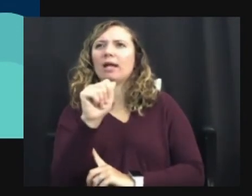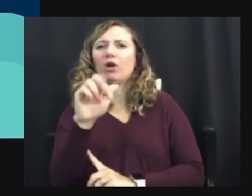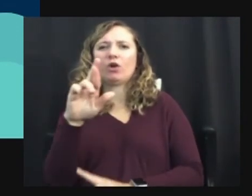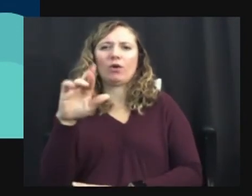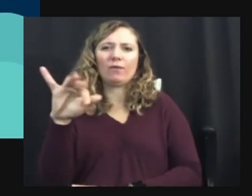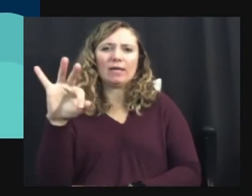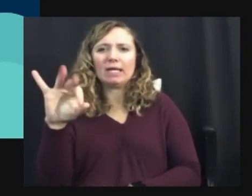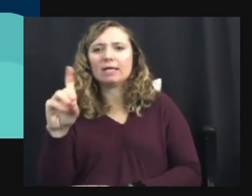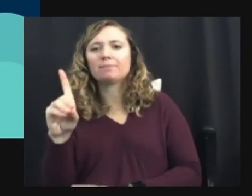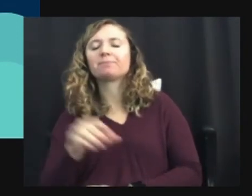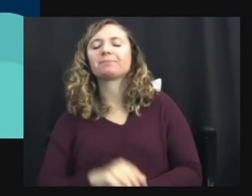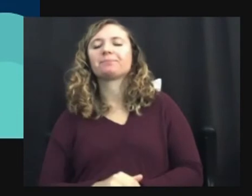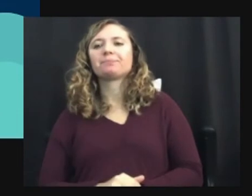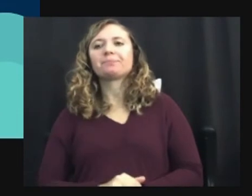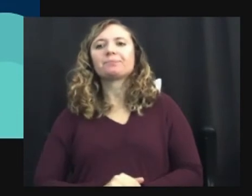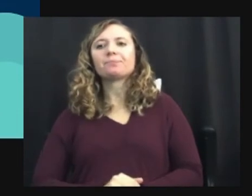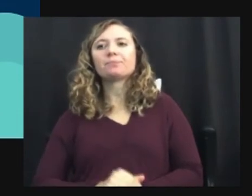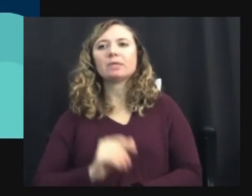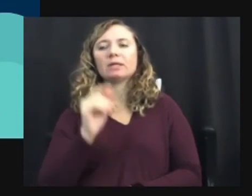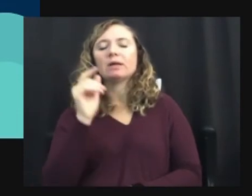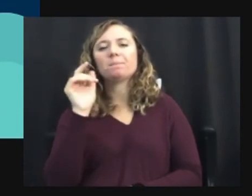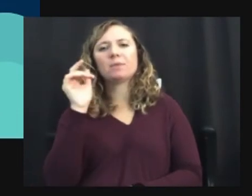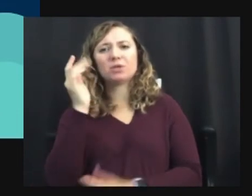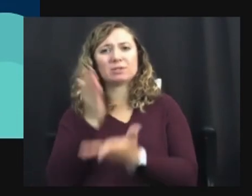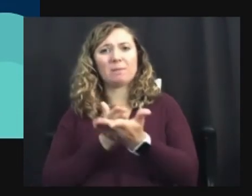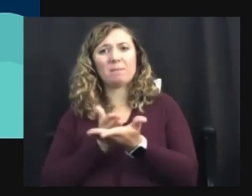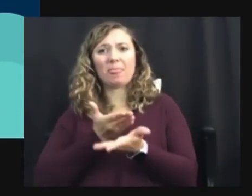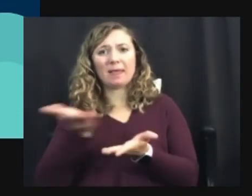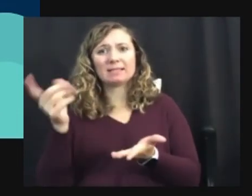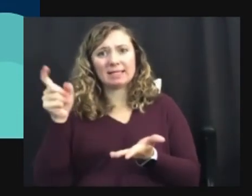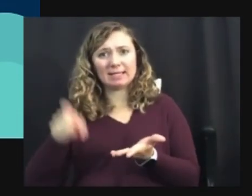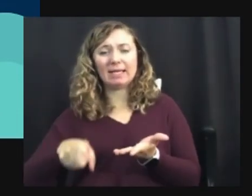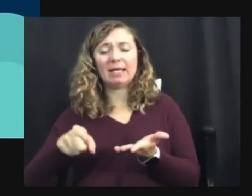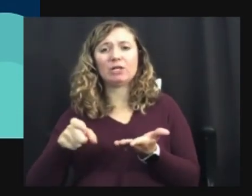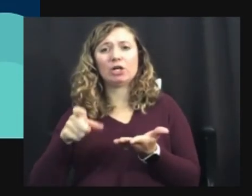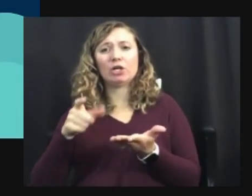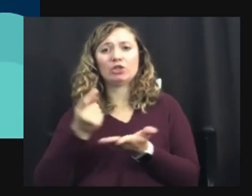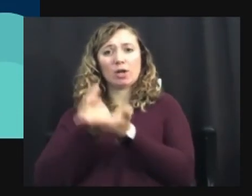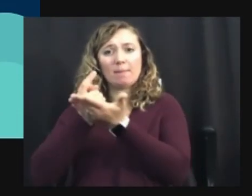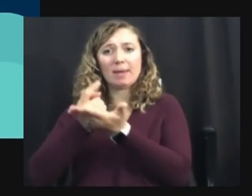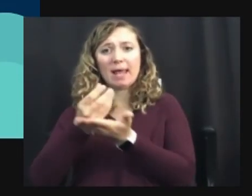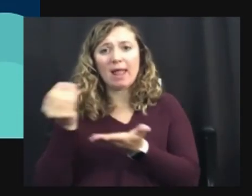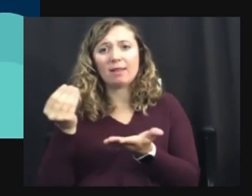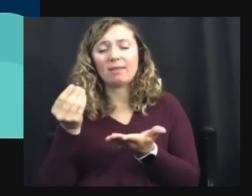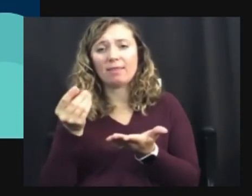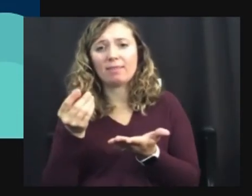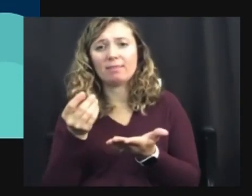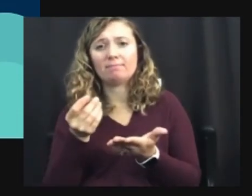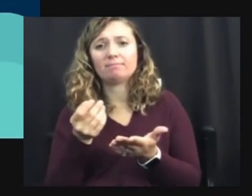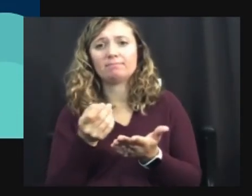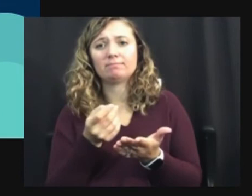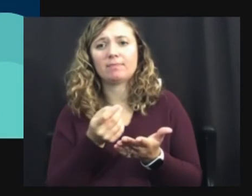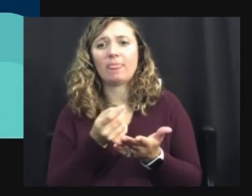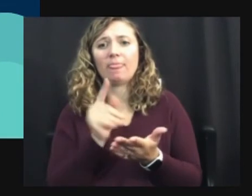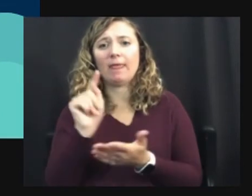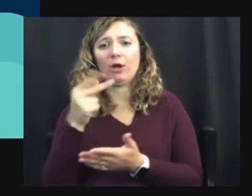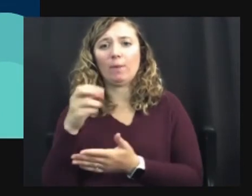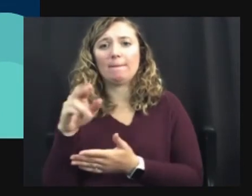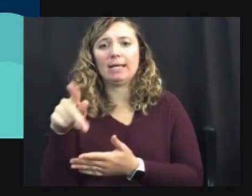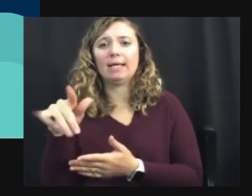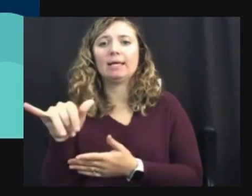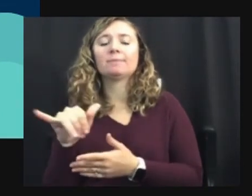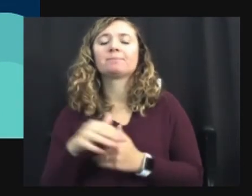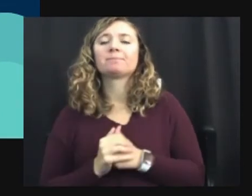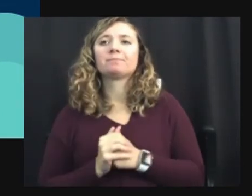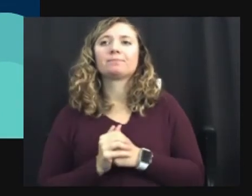require treatment and therapy. But it's really based on, is it improving quality of life? Is it promoting